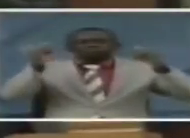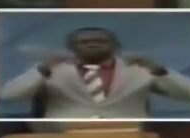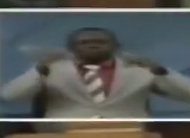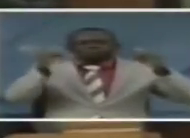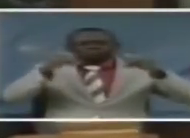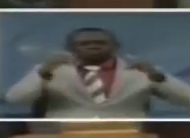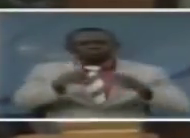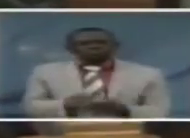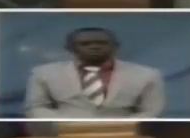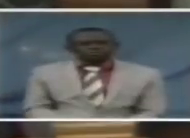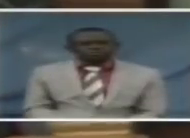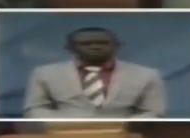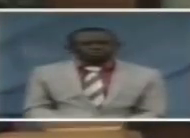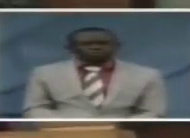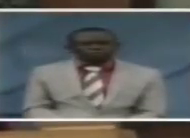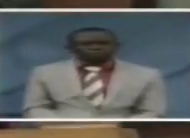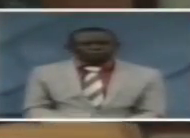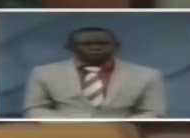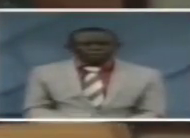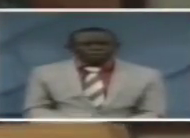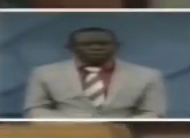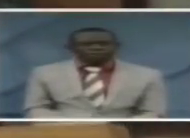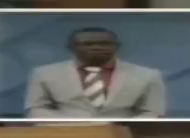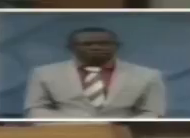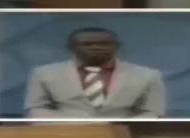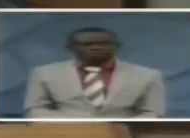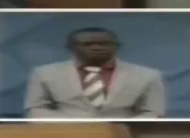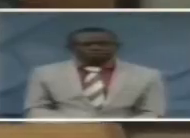2018 budget. I beg to move.